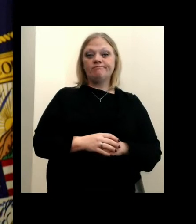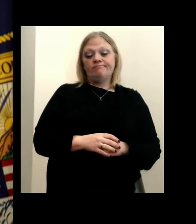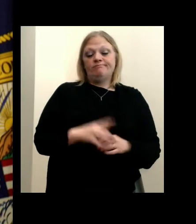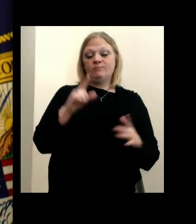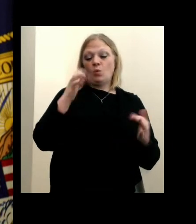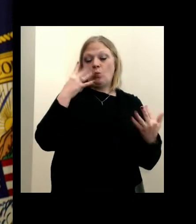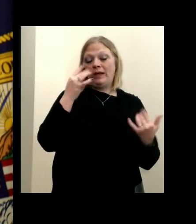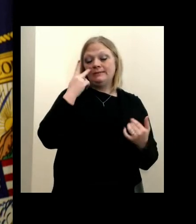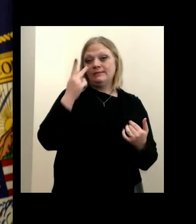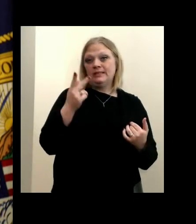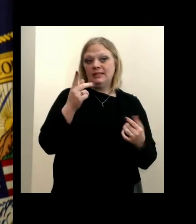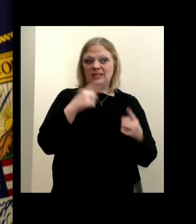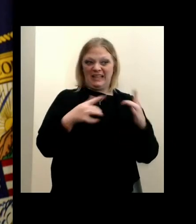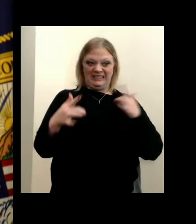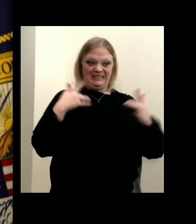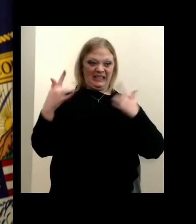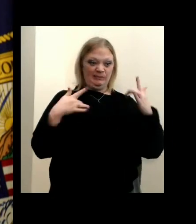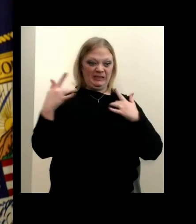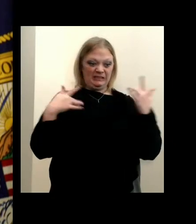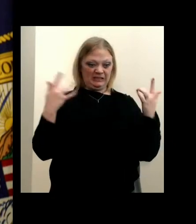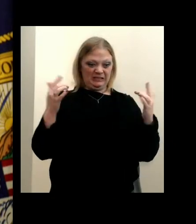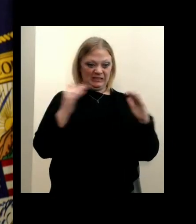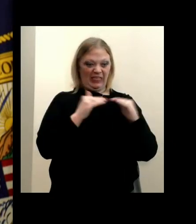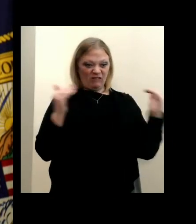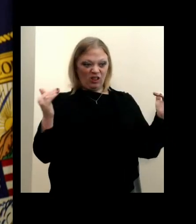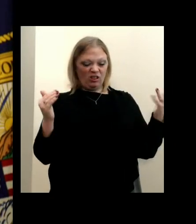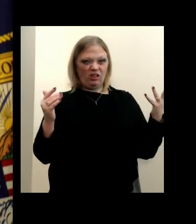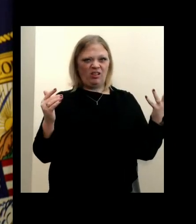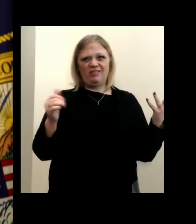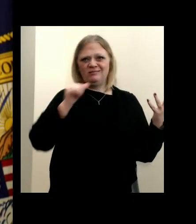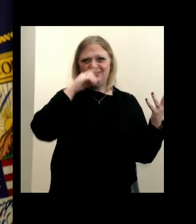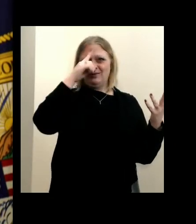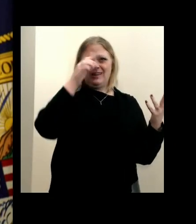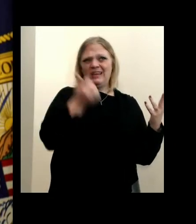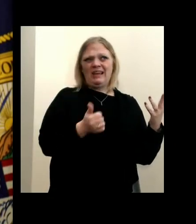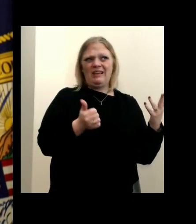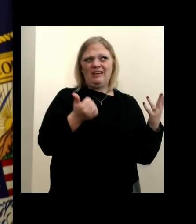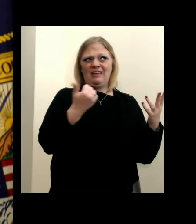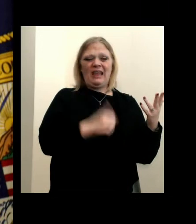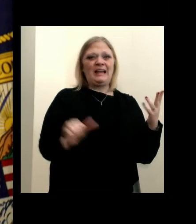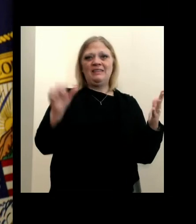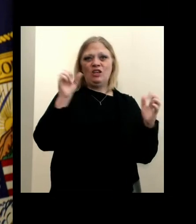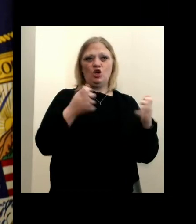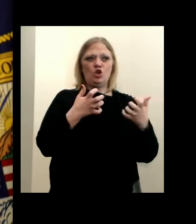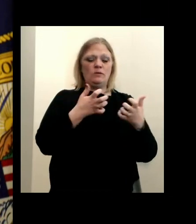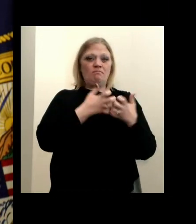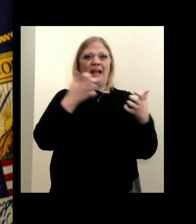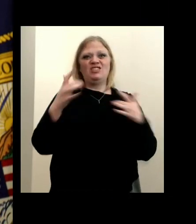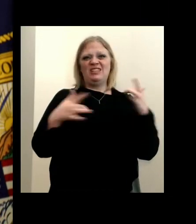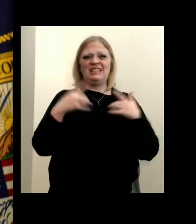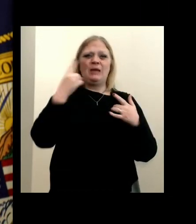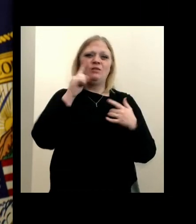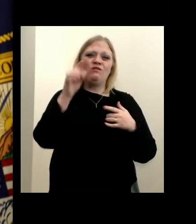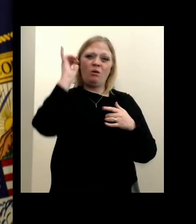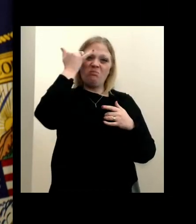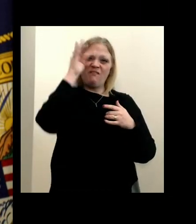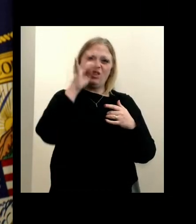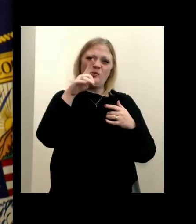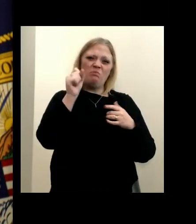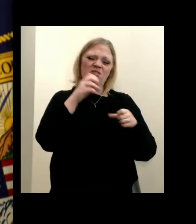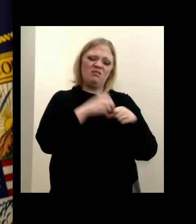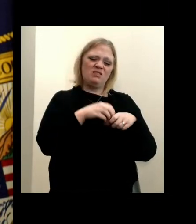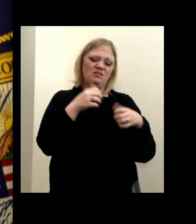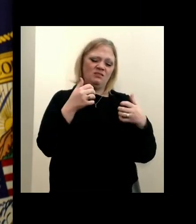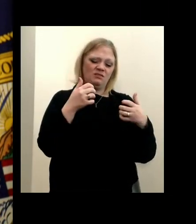it comes to excitement levels, I don't think anything could have matched the excitement levels we had for the Buffalo Bills in the AFC Championship until the